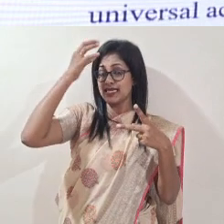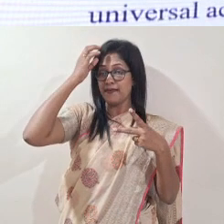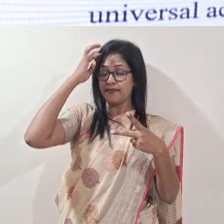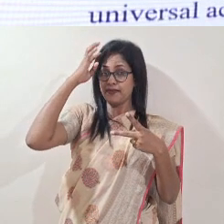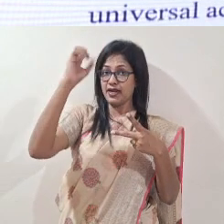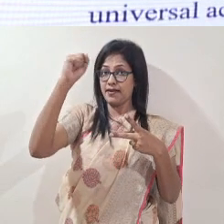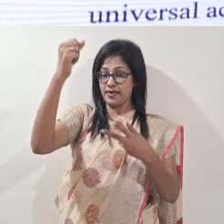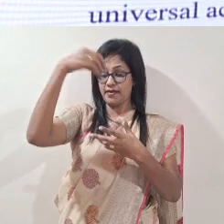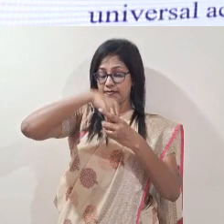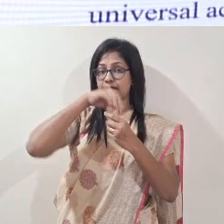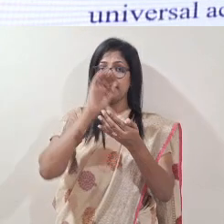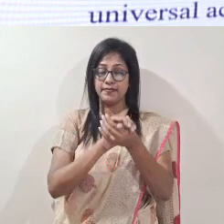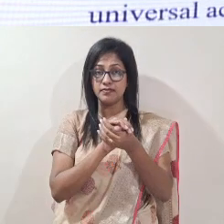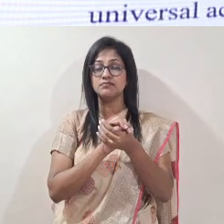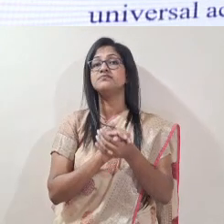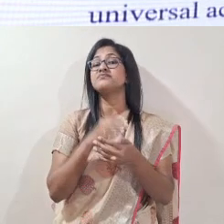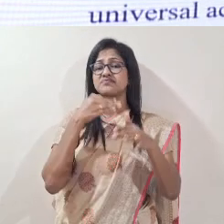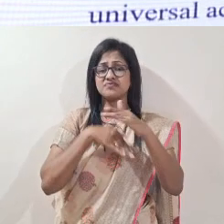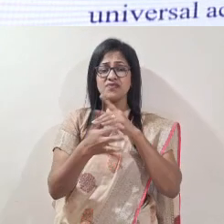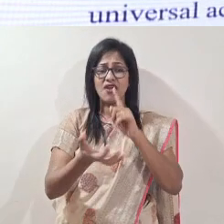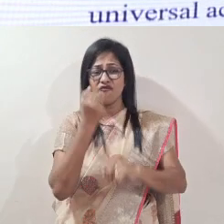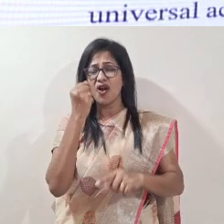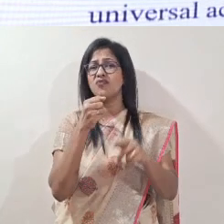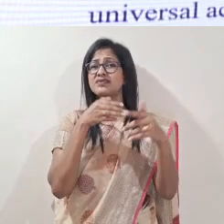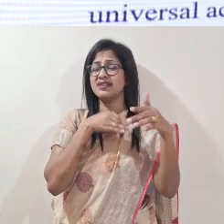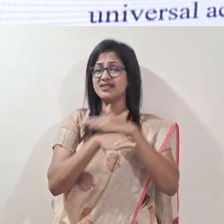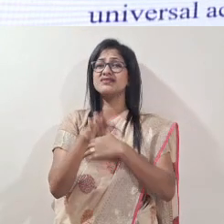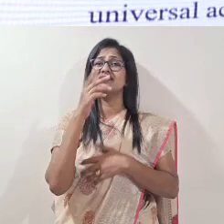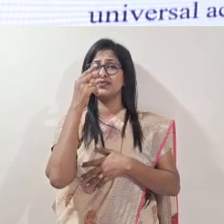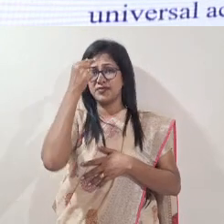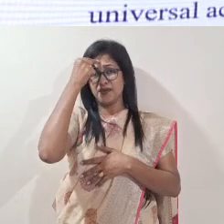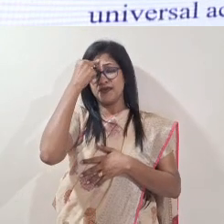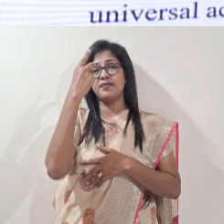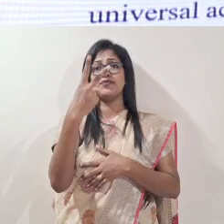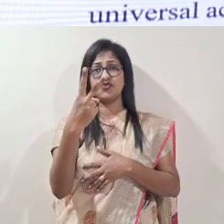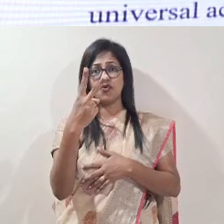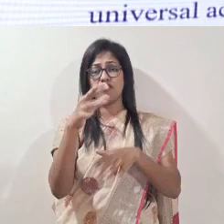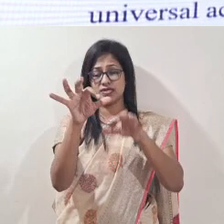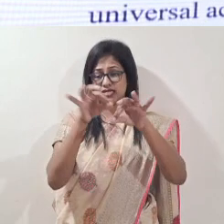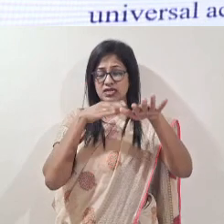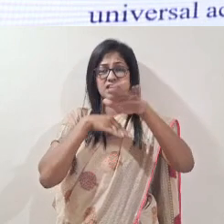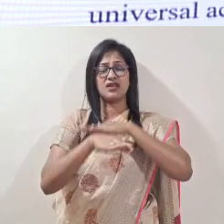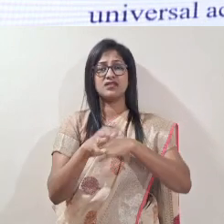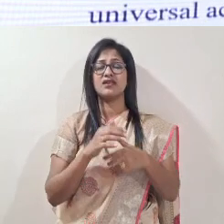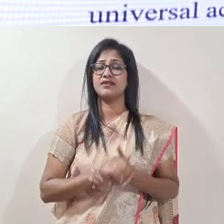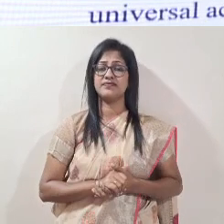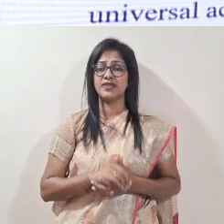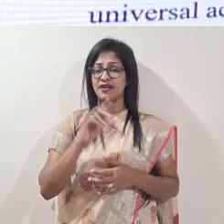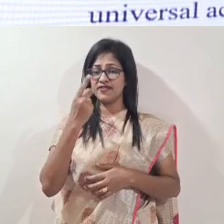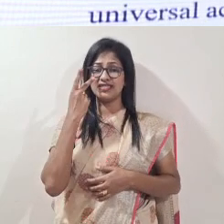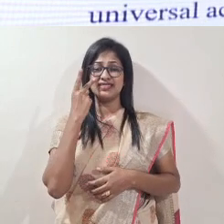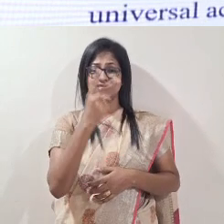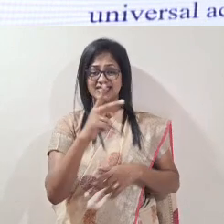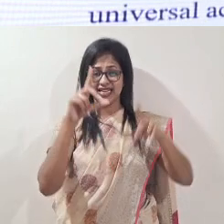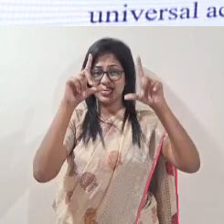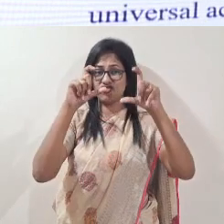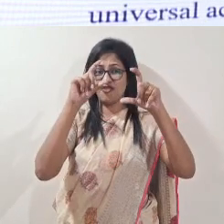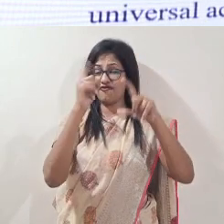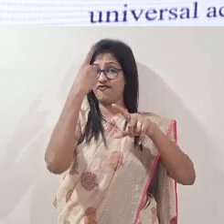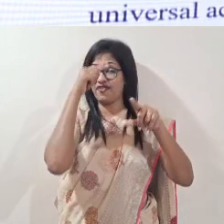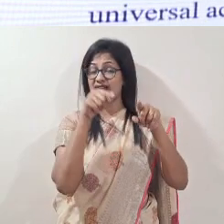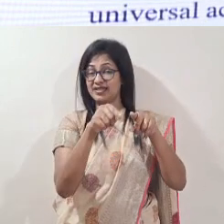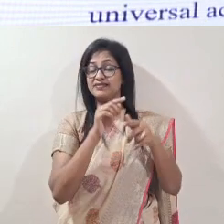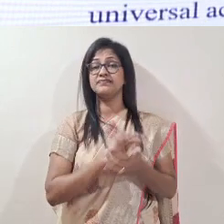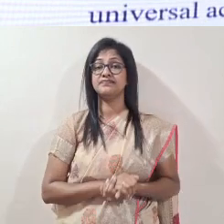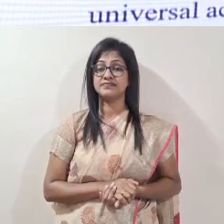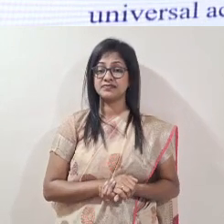concepts in mind, we found that there are two challenges which we face in urban areas. The first challenge is, as you can see from the image on the